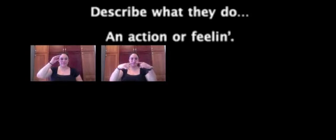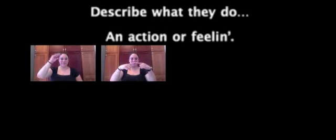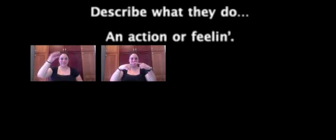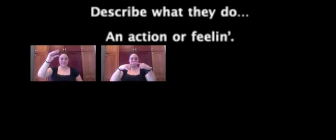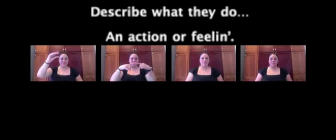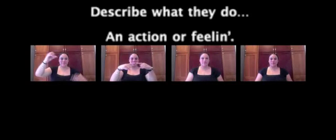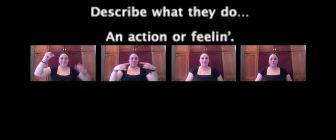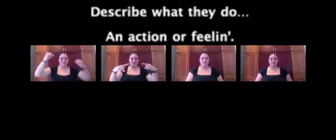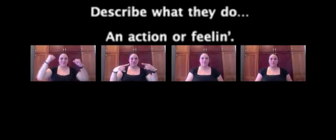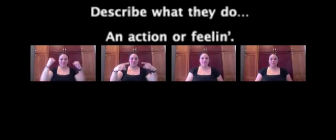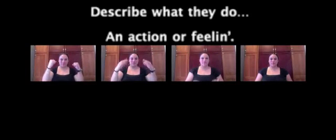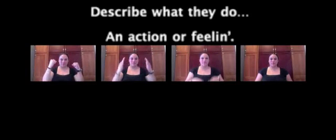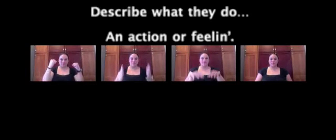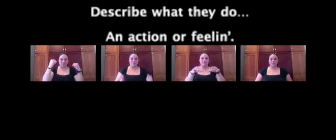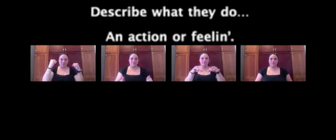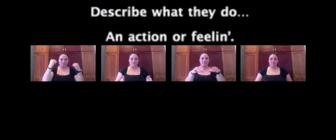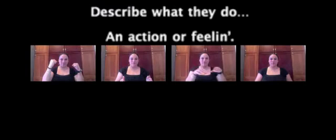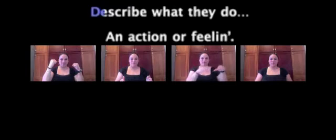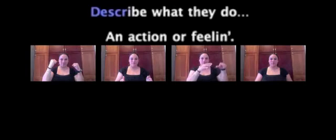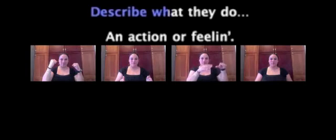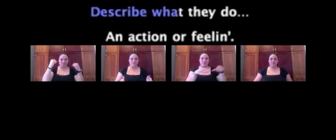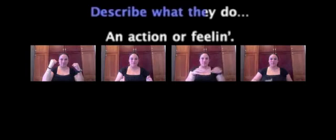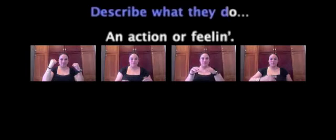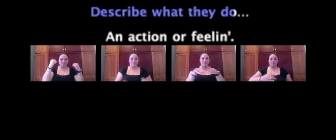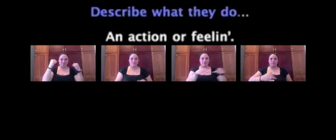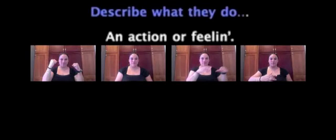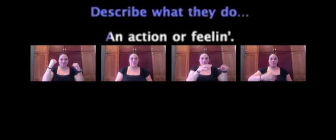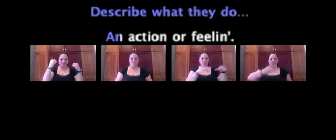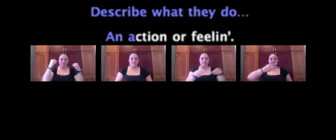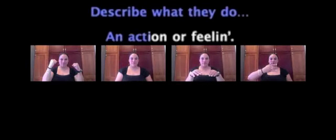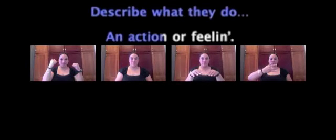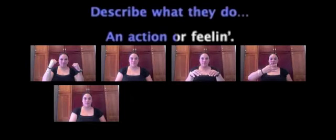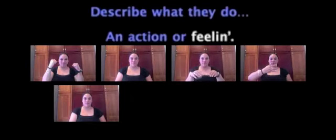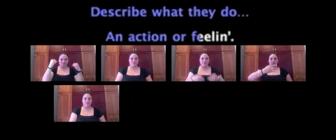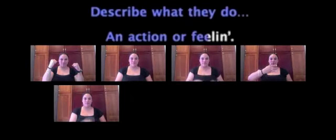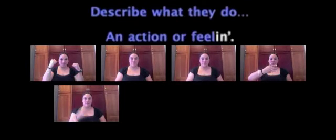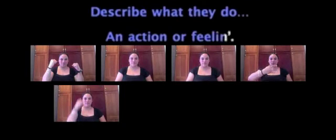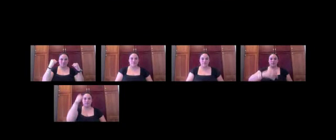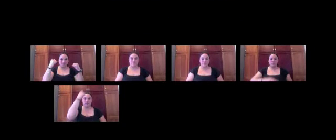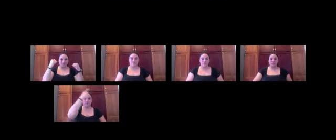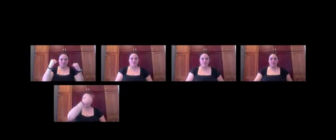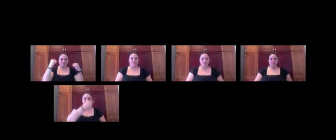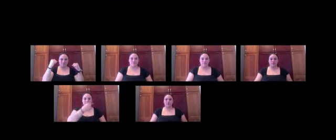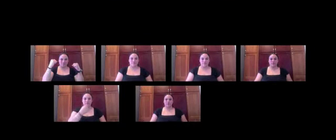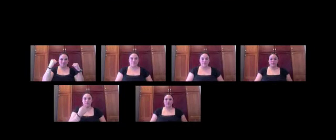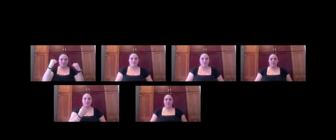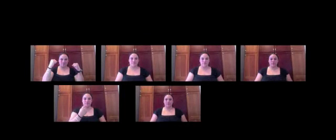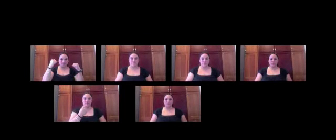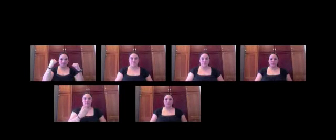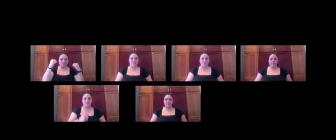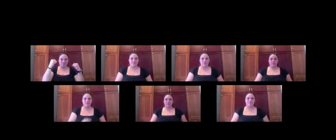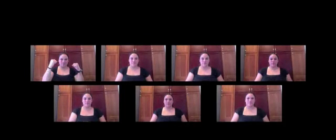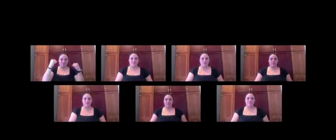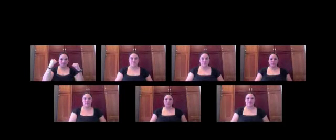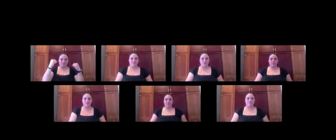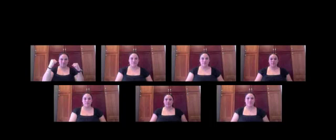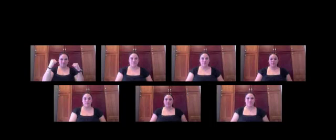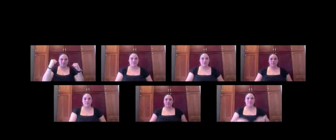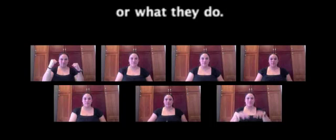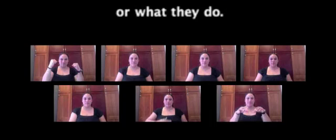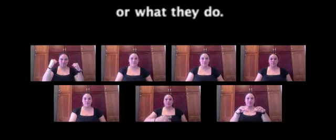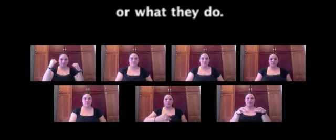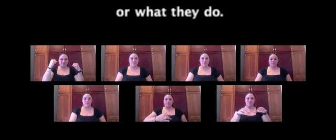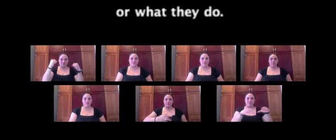When you want to talk about your favorite hero or villain, describe what they do, an action or feeling. Descriptors for appearances they just won't